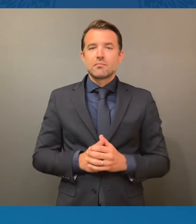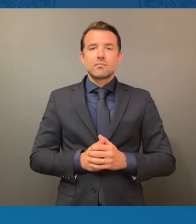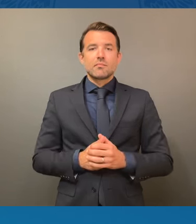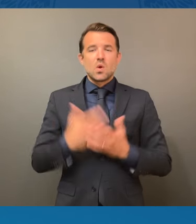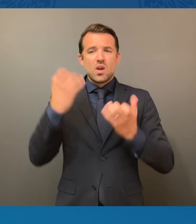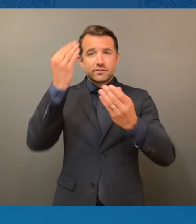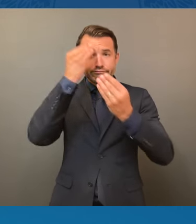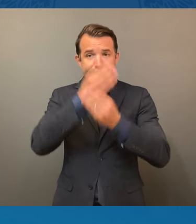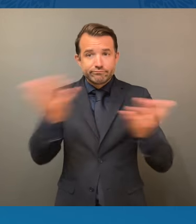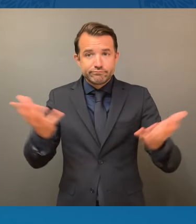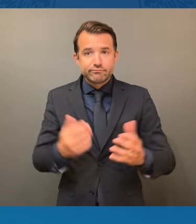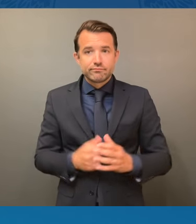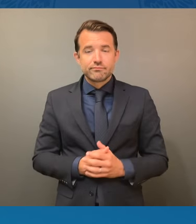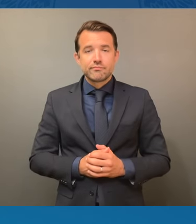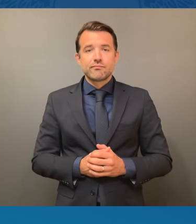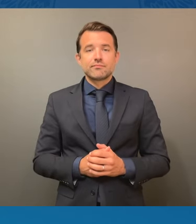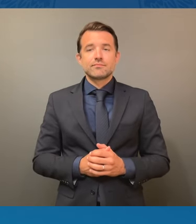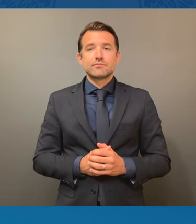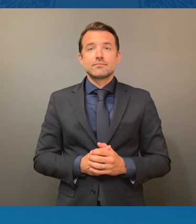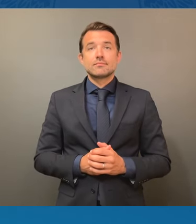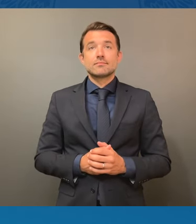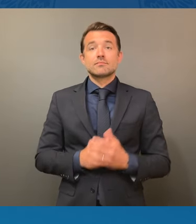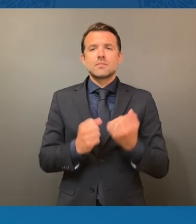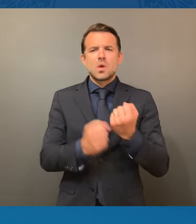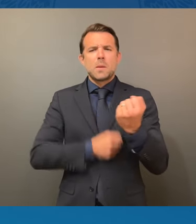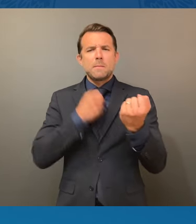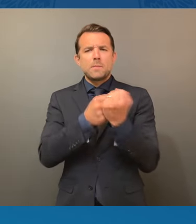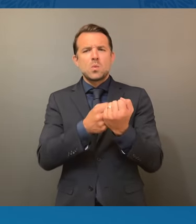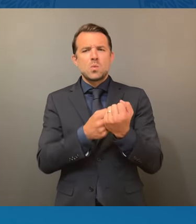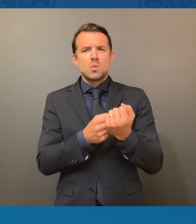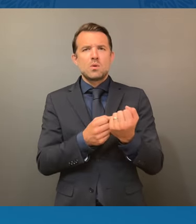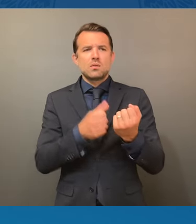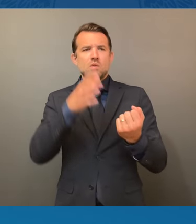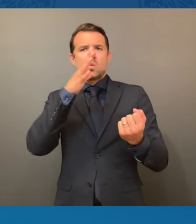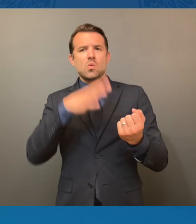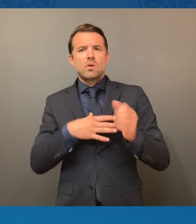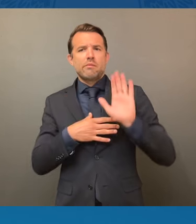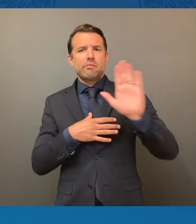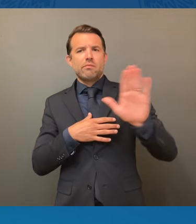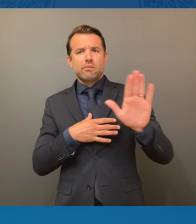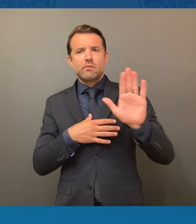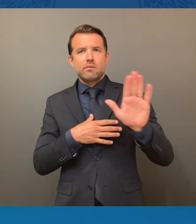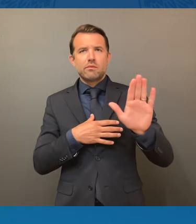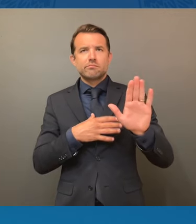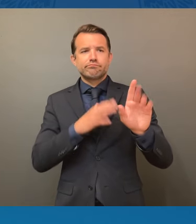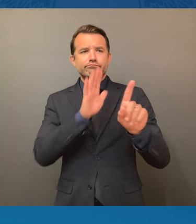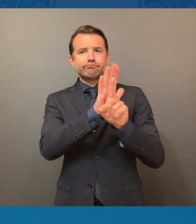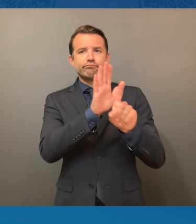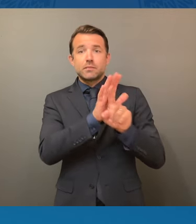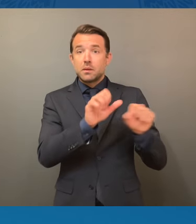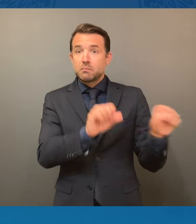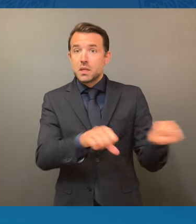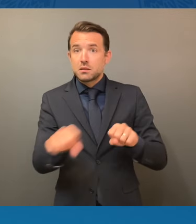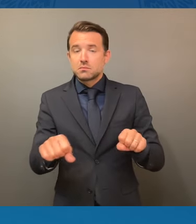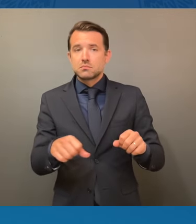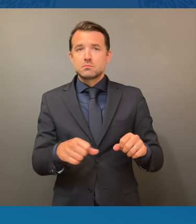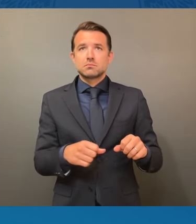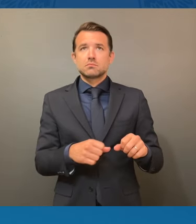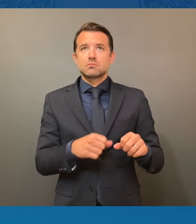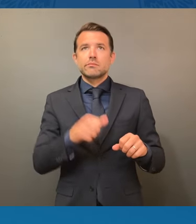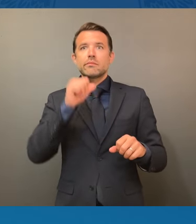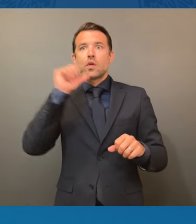that to support a woman's ability, not her government, but her, to make that decision does